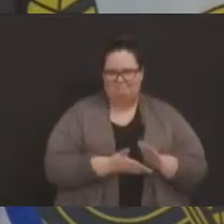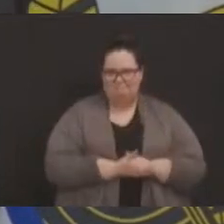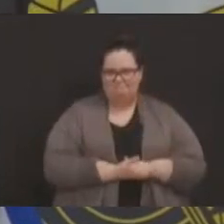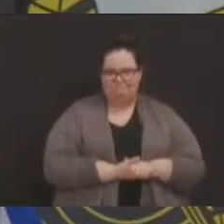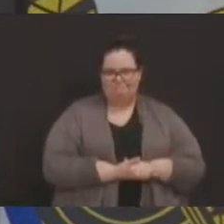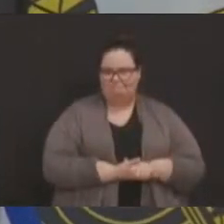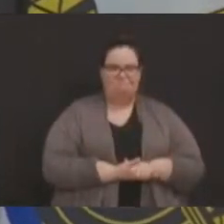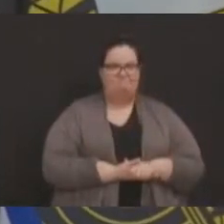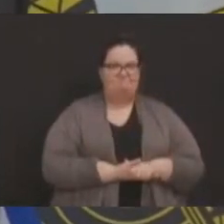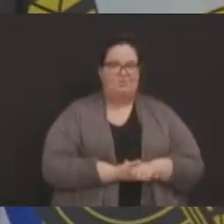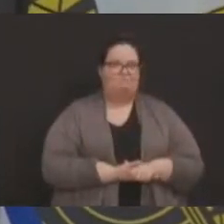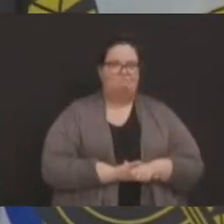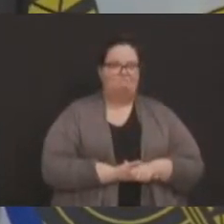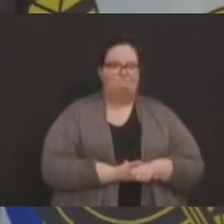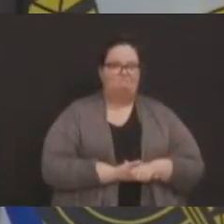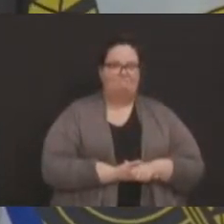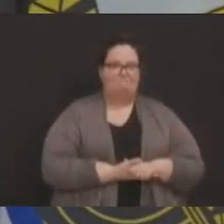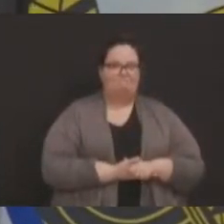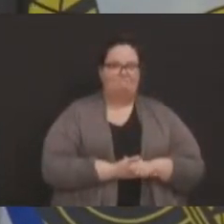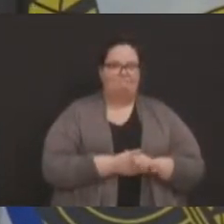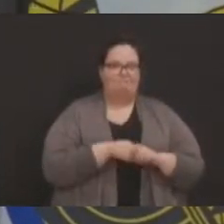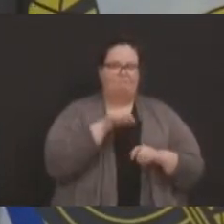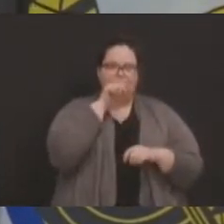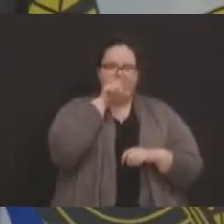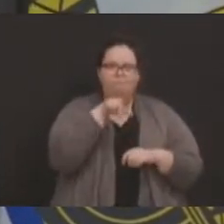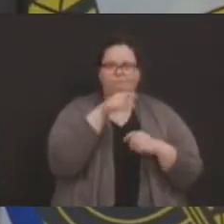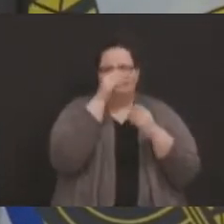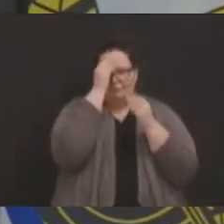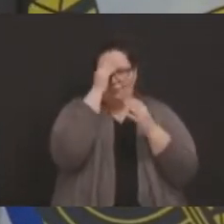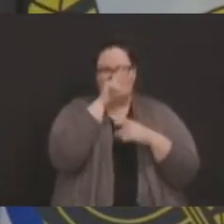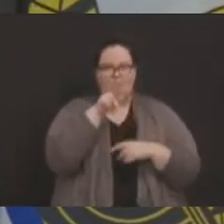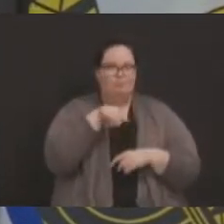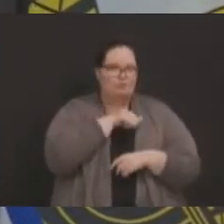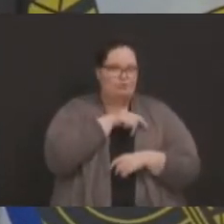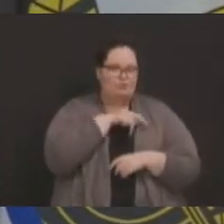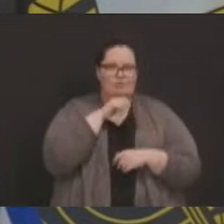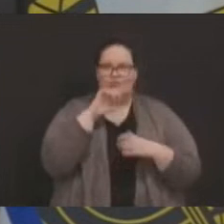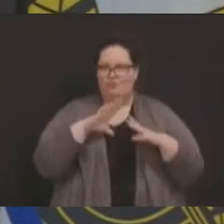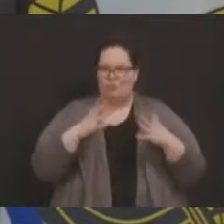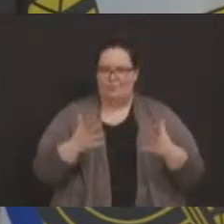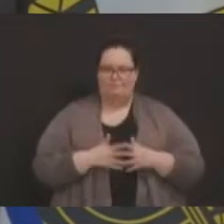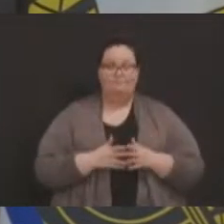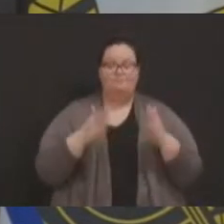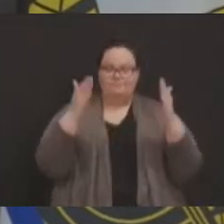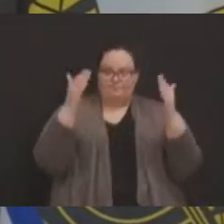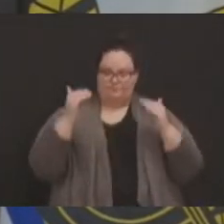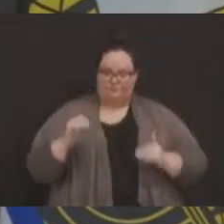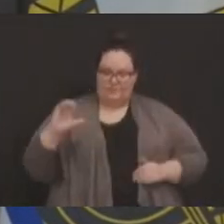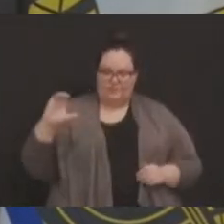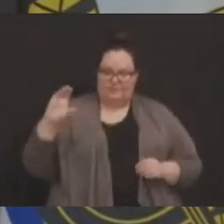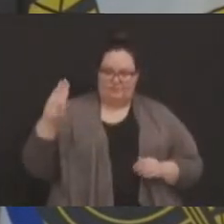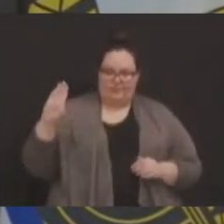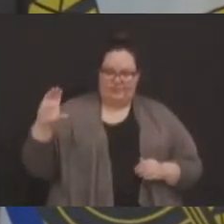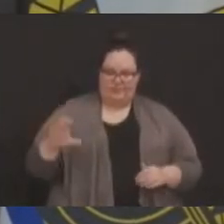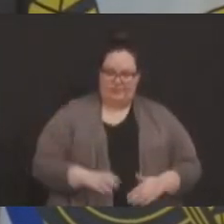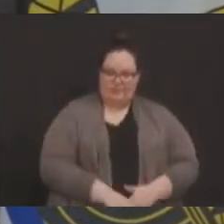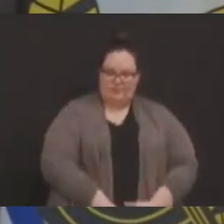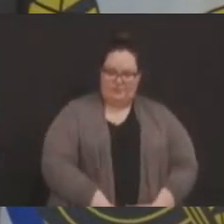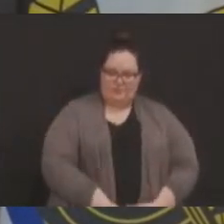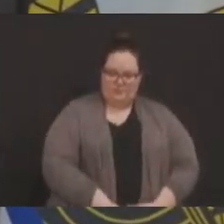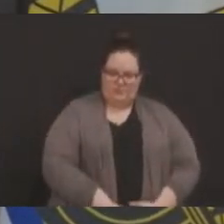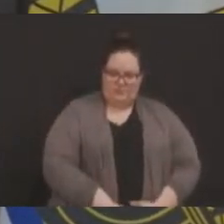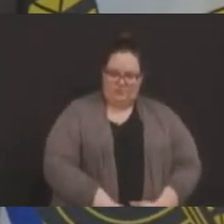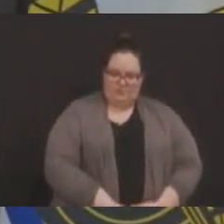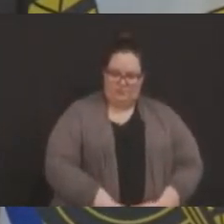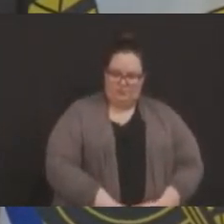CBC. Hi, my question's for Dr. Russell or Minister Shephard. Last week, the Department of Health